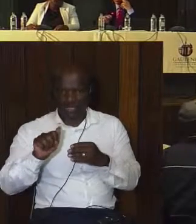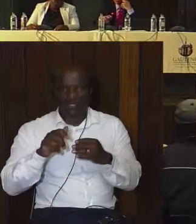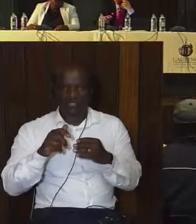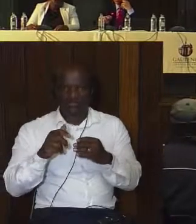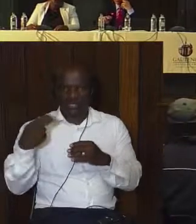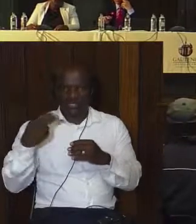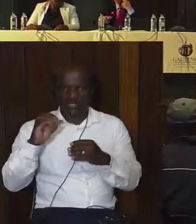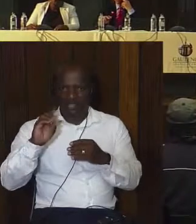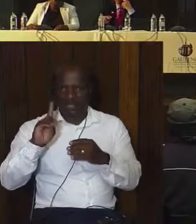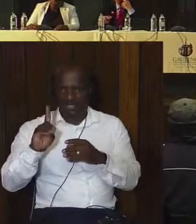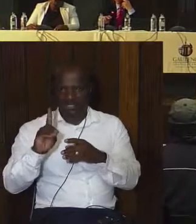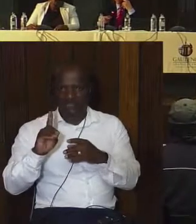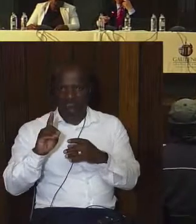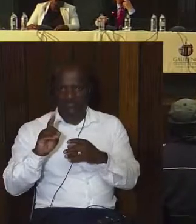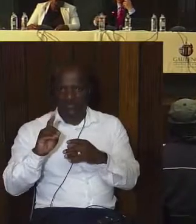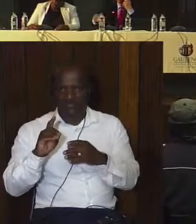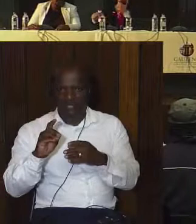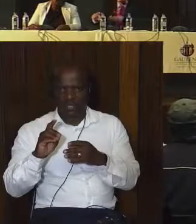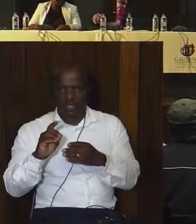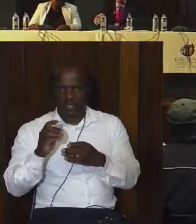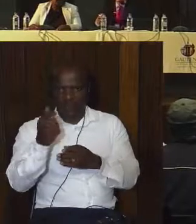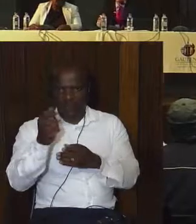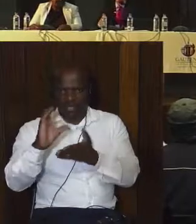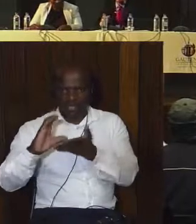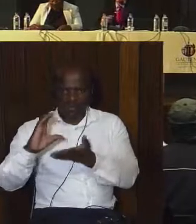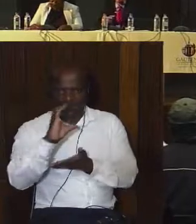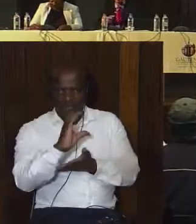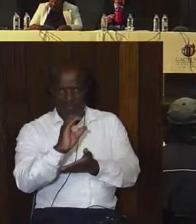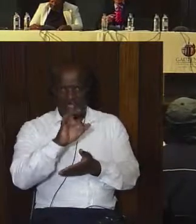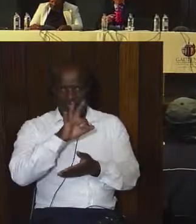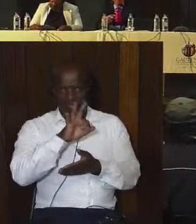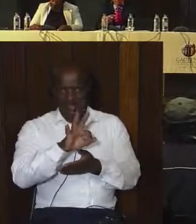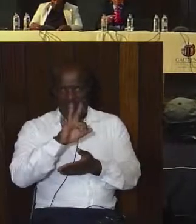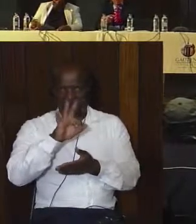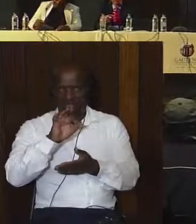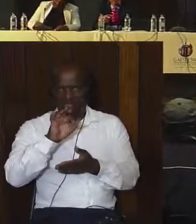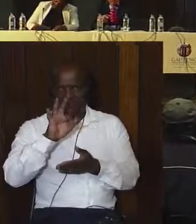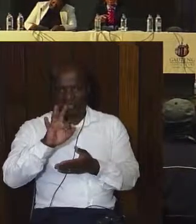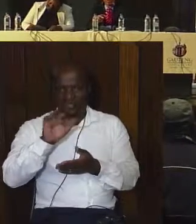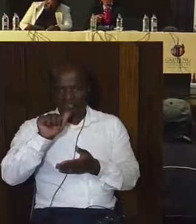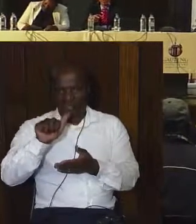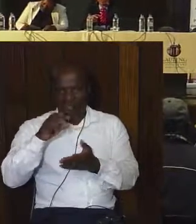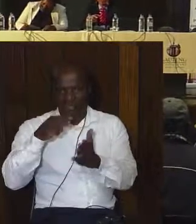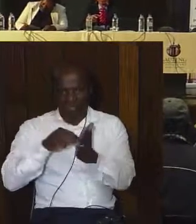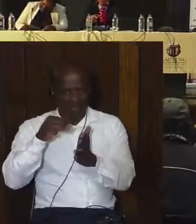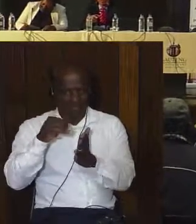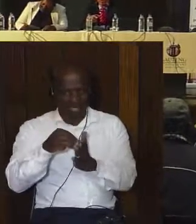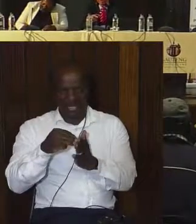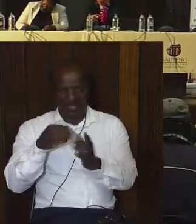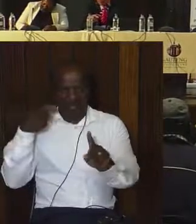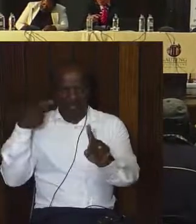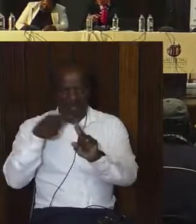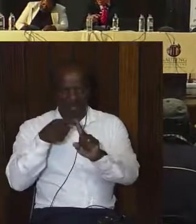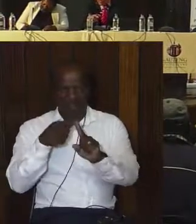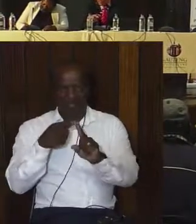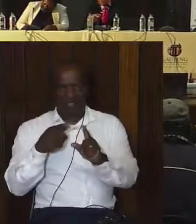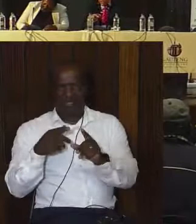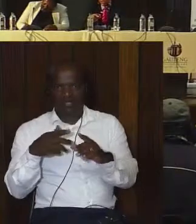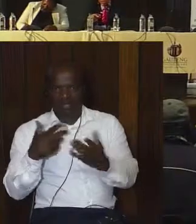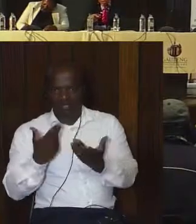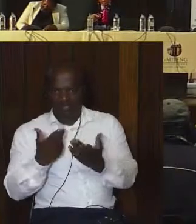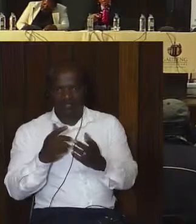Chairperson, the money that we have allocated to Gauteng, the 366 million, to meet our obligations in terms of the